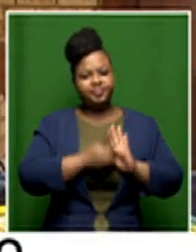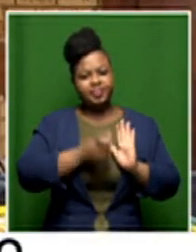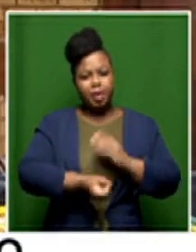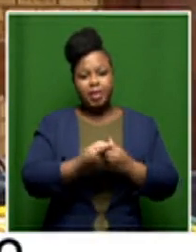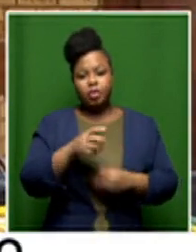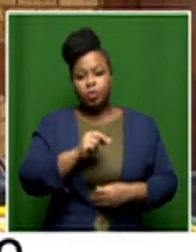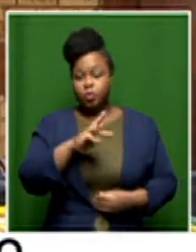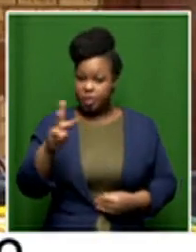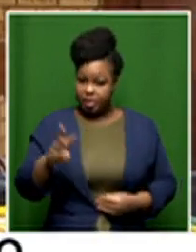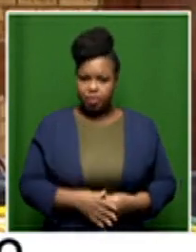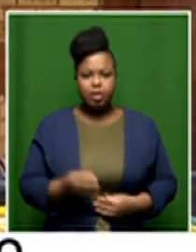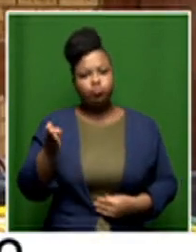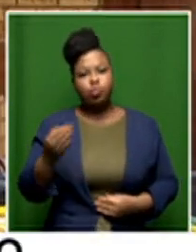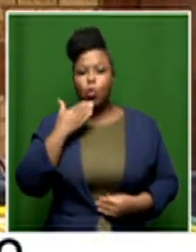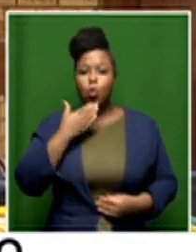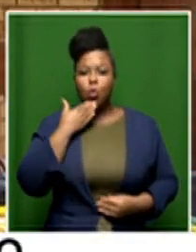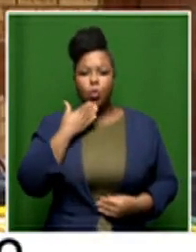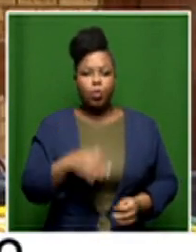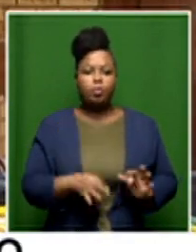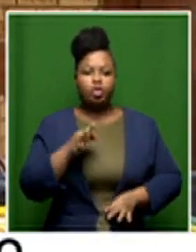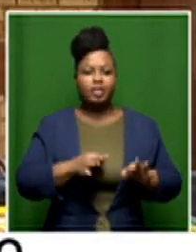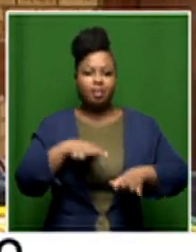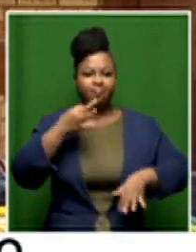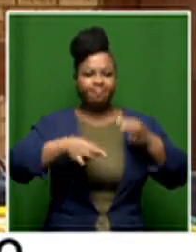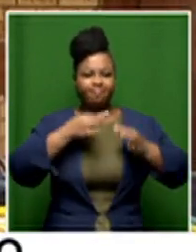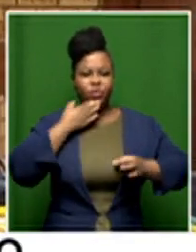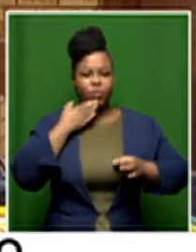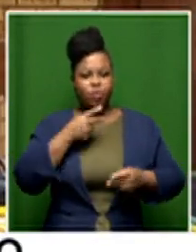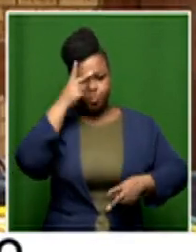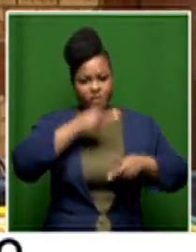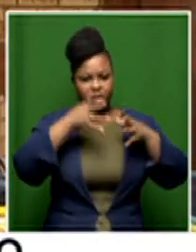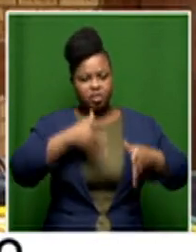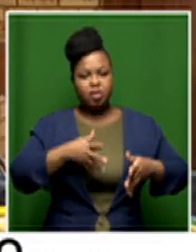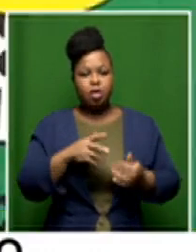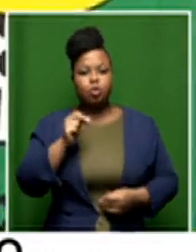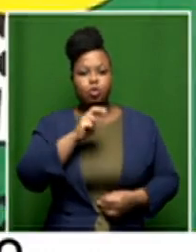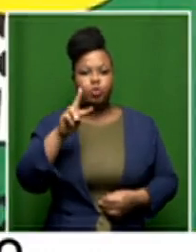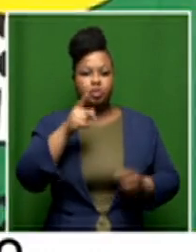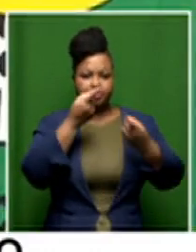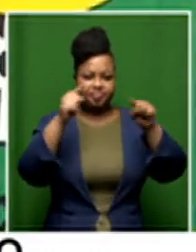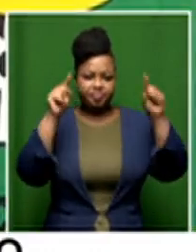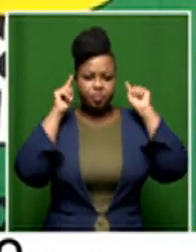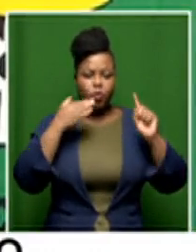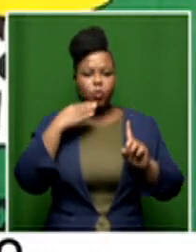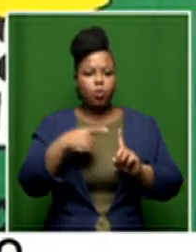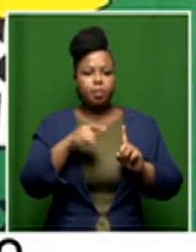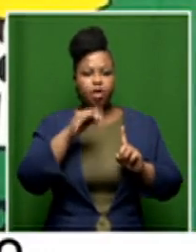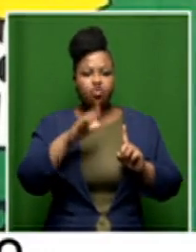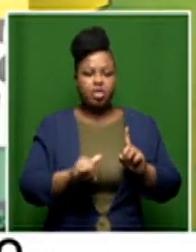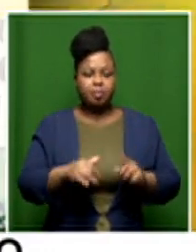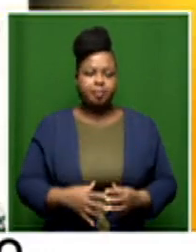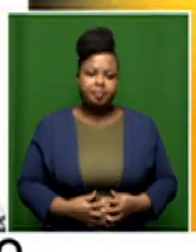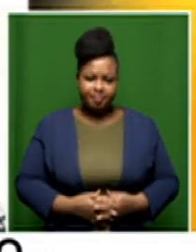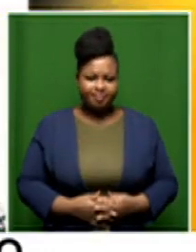the Northwest Province. We are joined on the line by political analyst and associate professor at the Northwest University, Professor